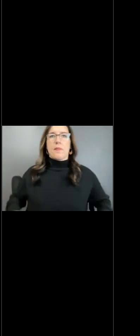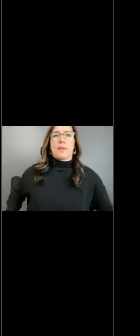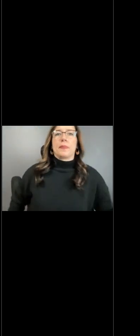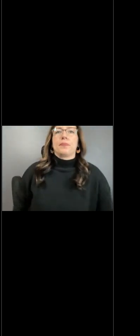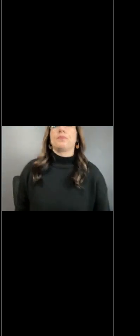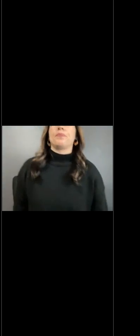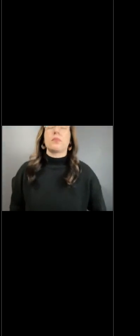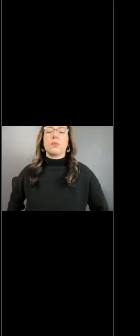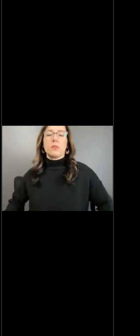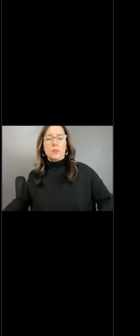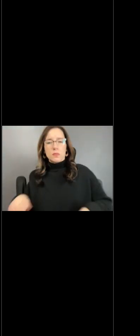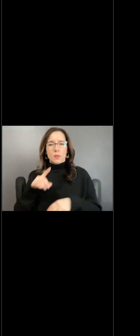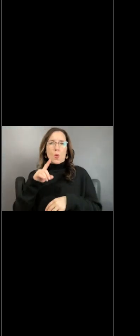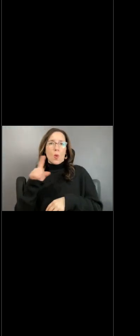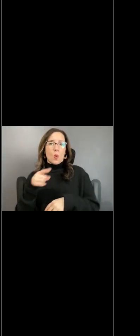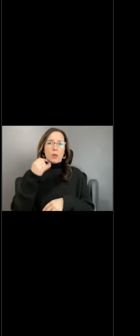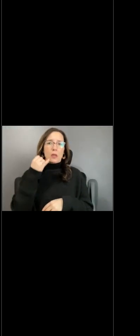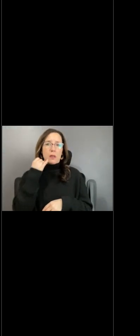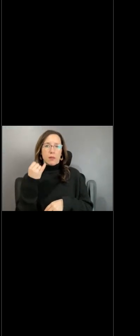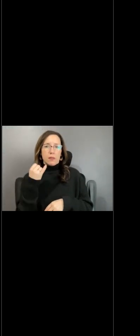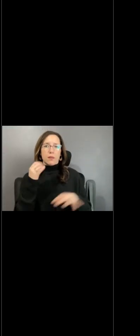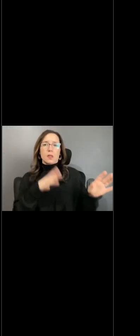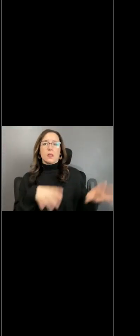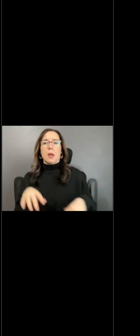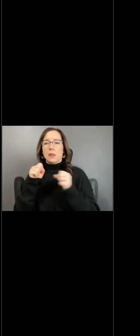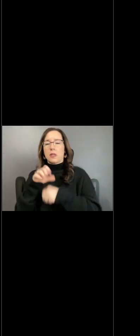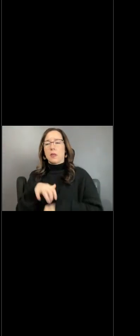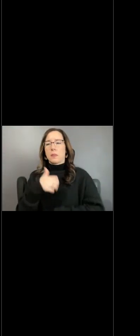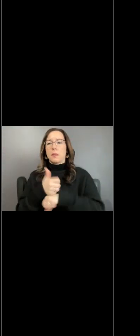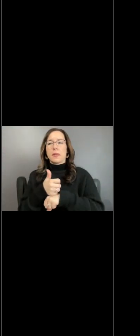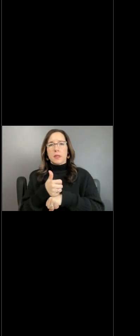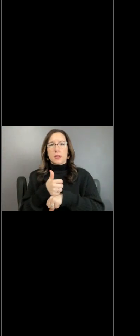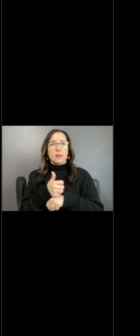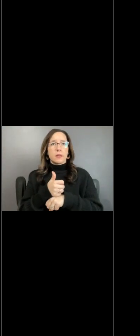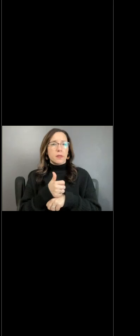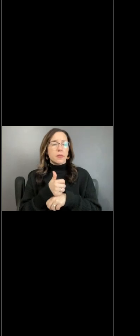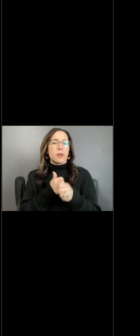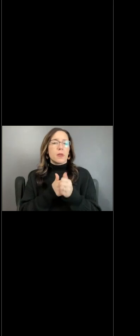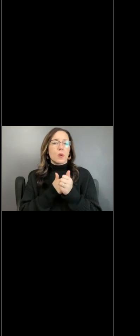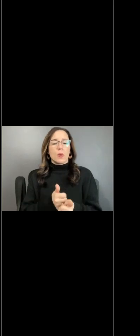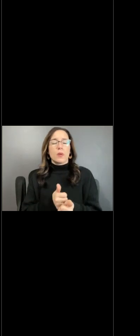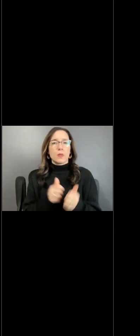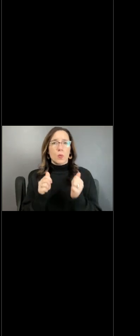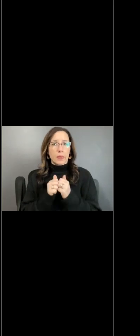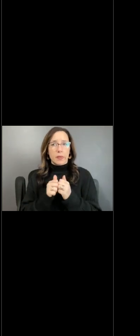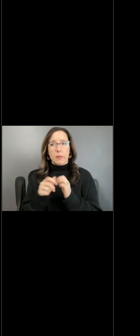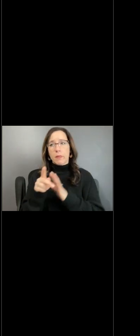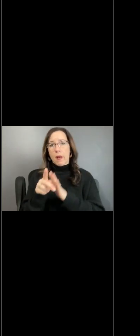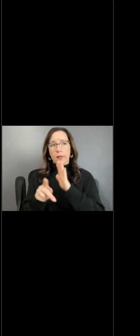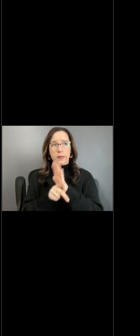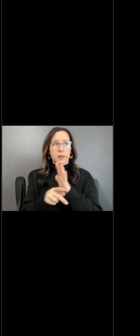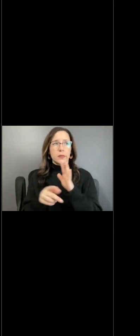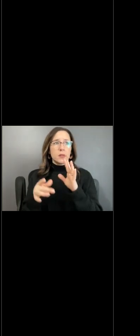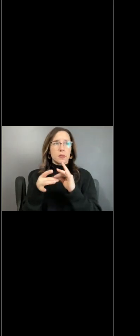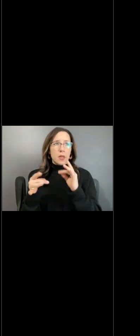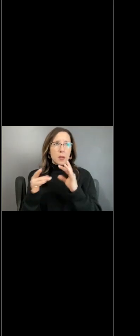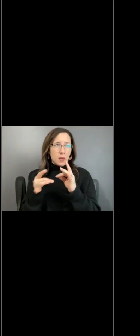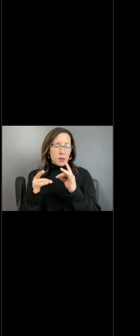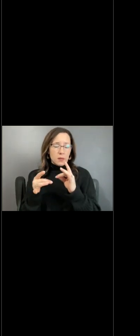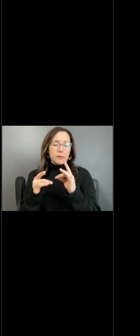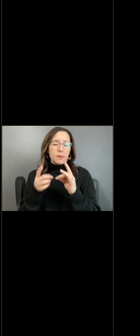only when adopted and implemented in accordance with the policy statement that